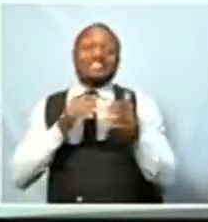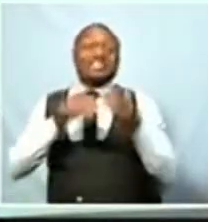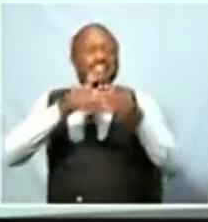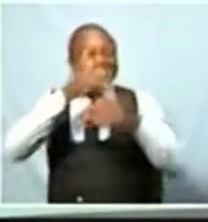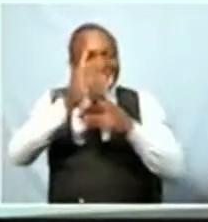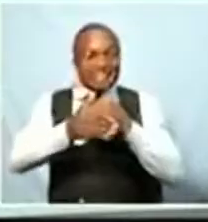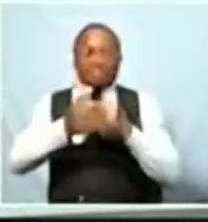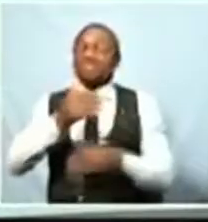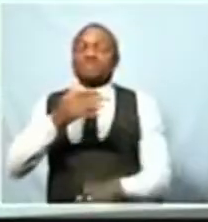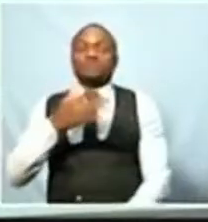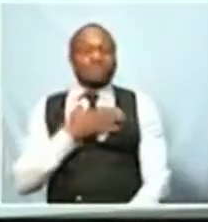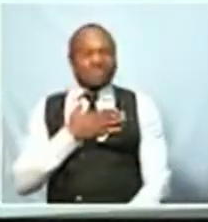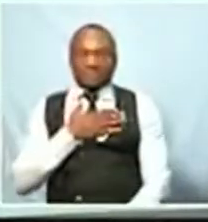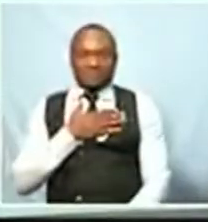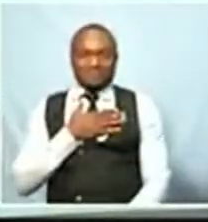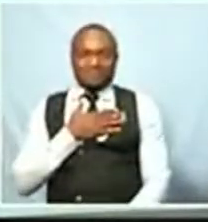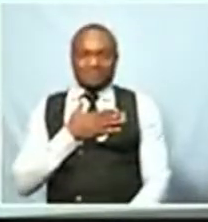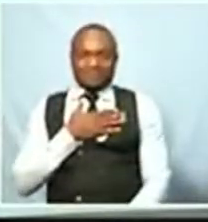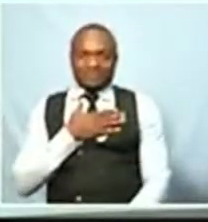outside my